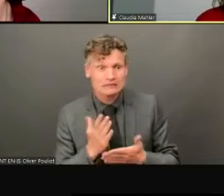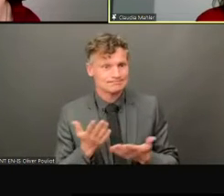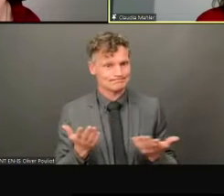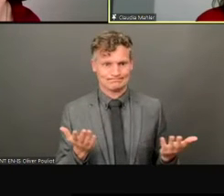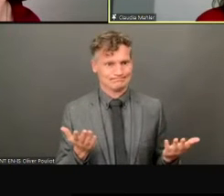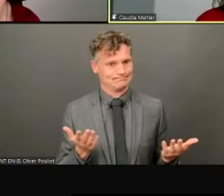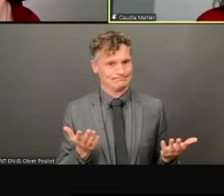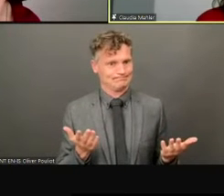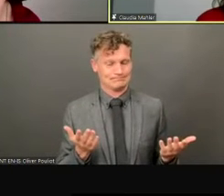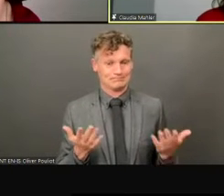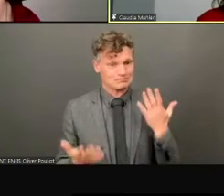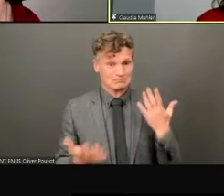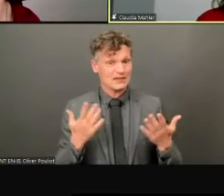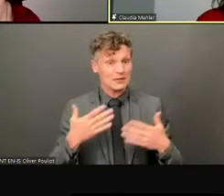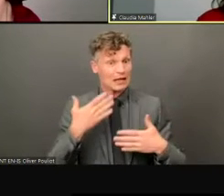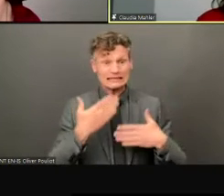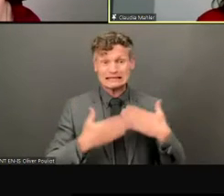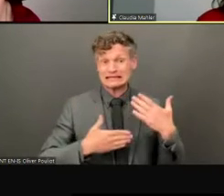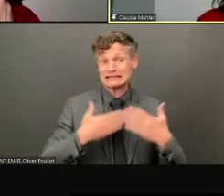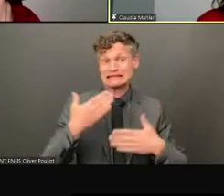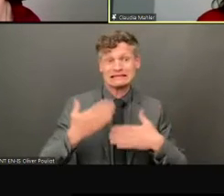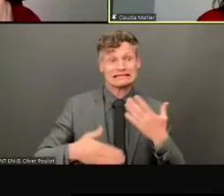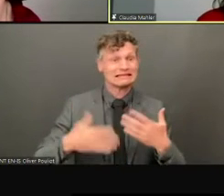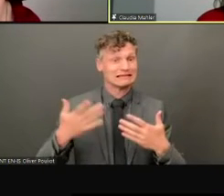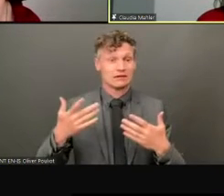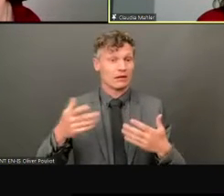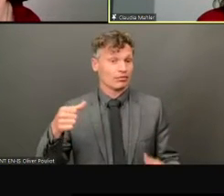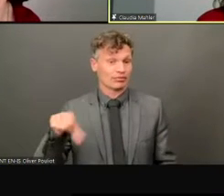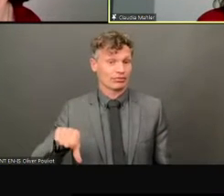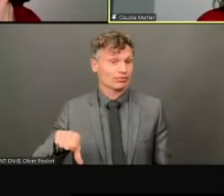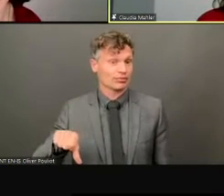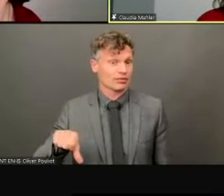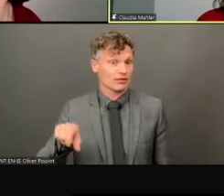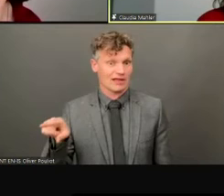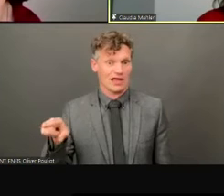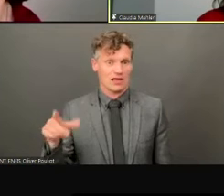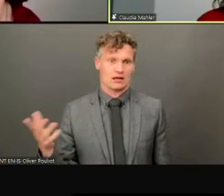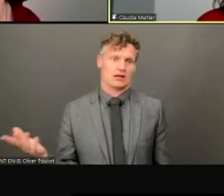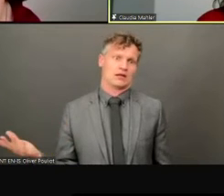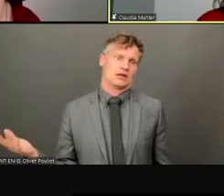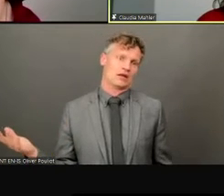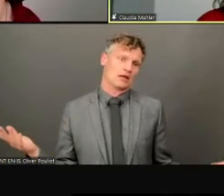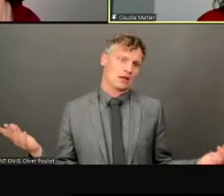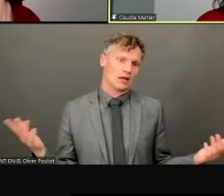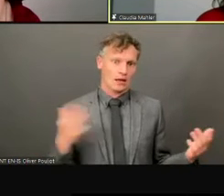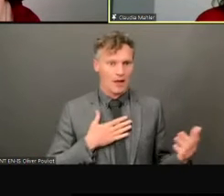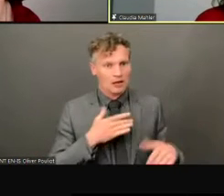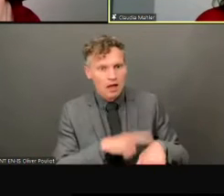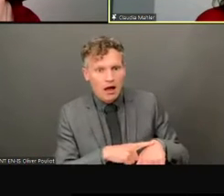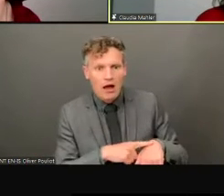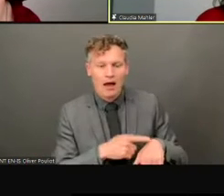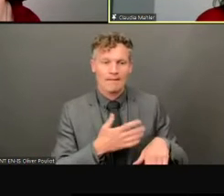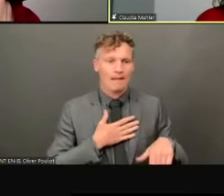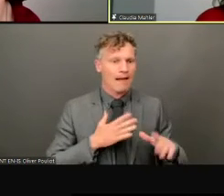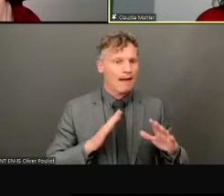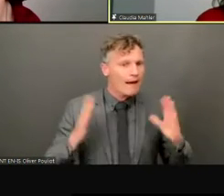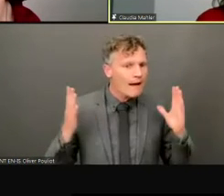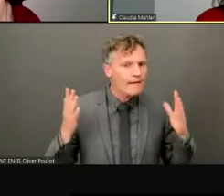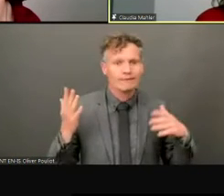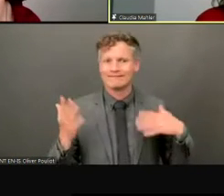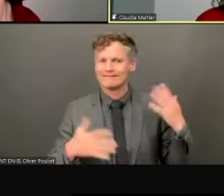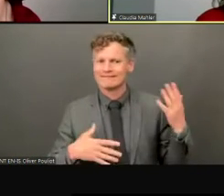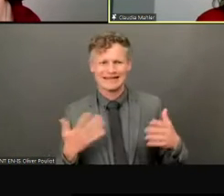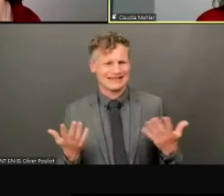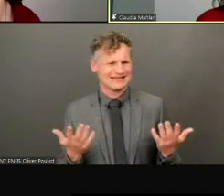them. And these kind of aspects are big barriers for them, and we need to address them step by step